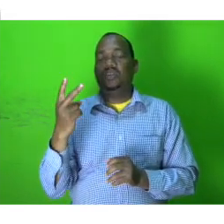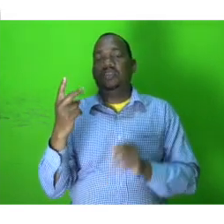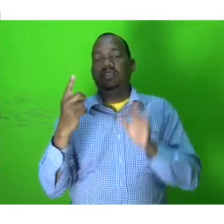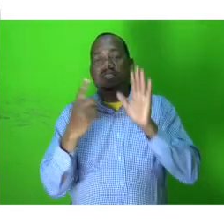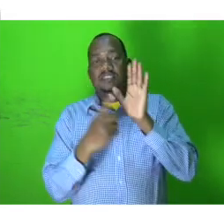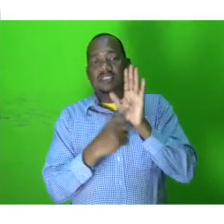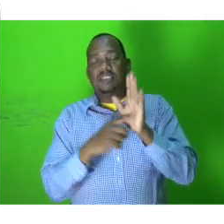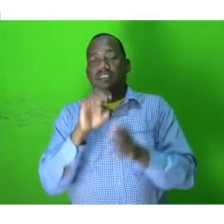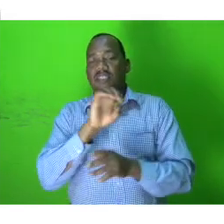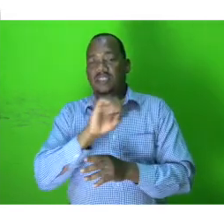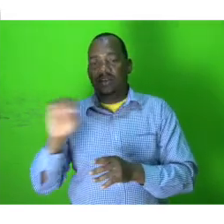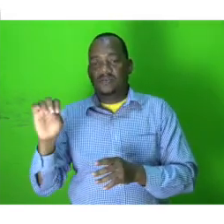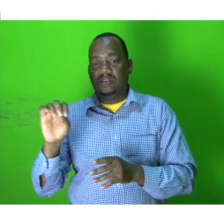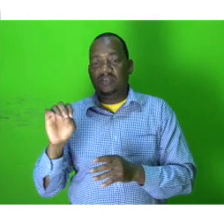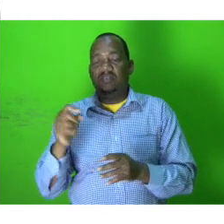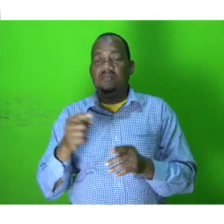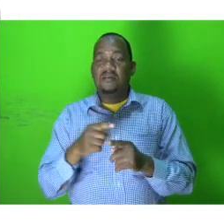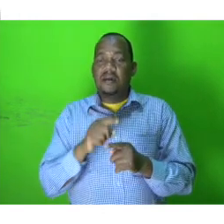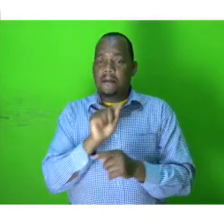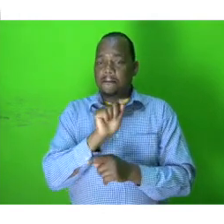26,000 minus